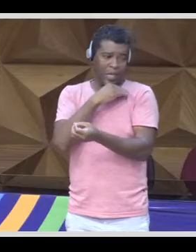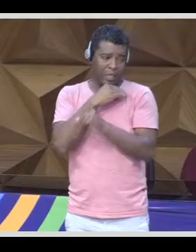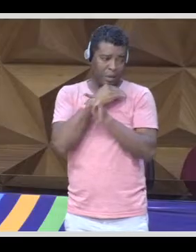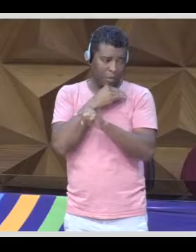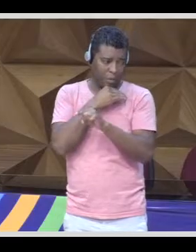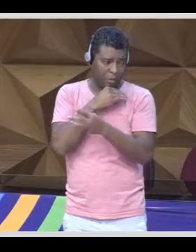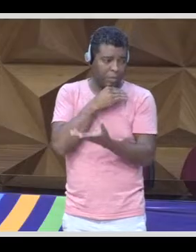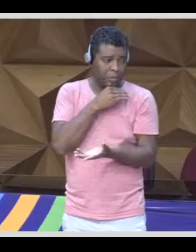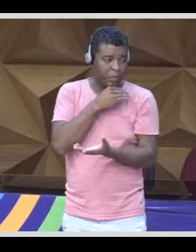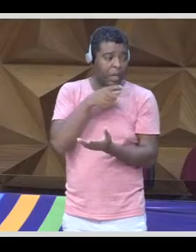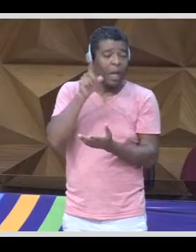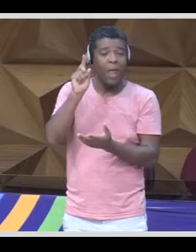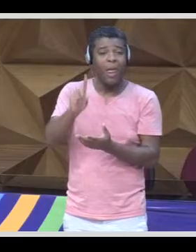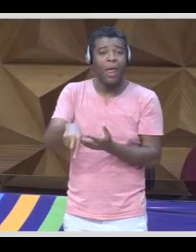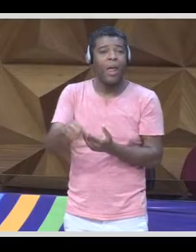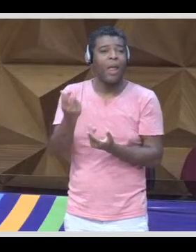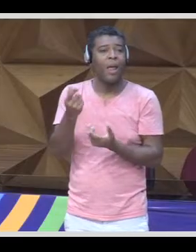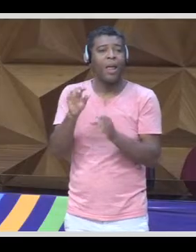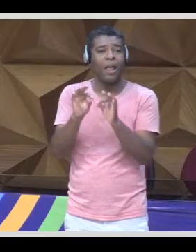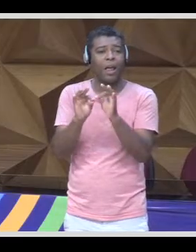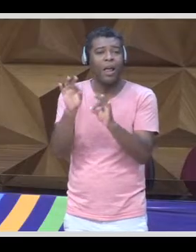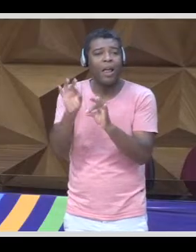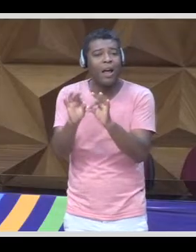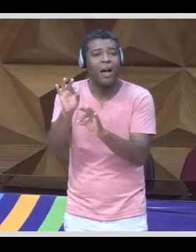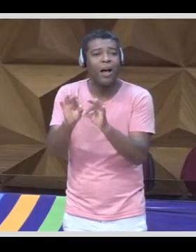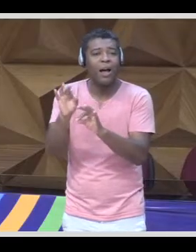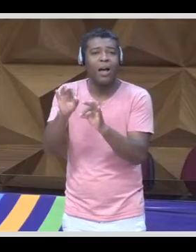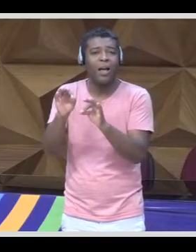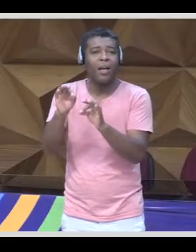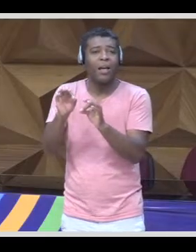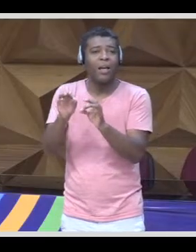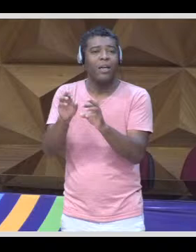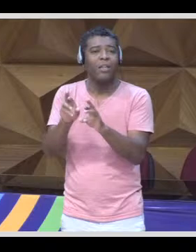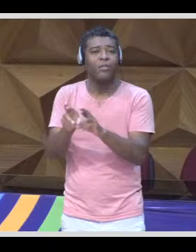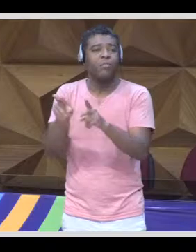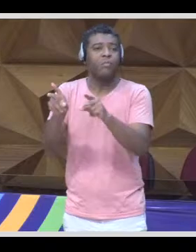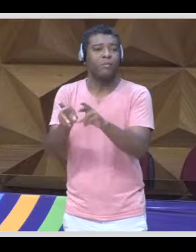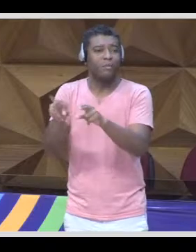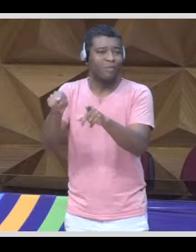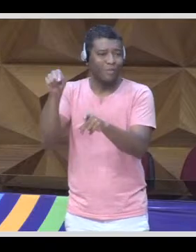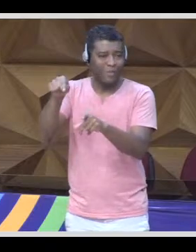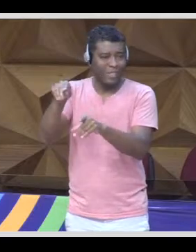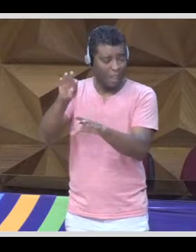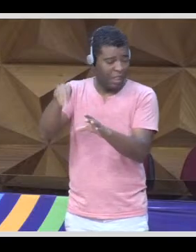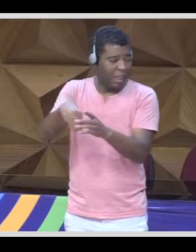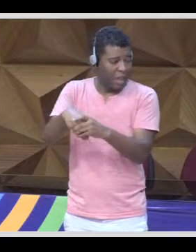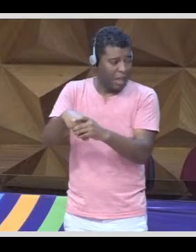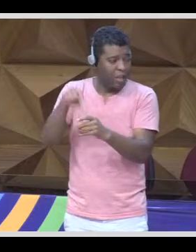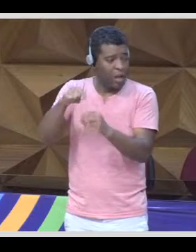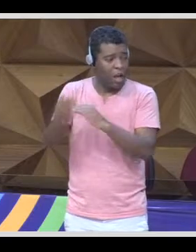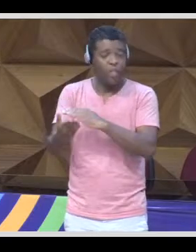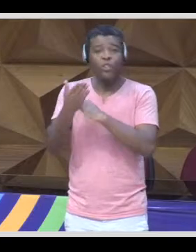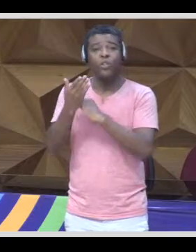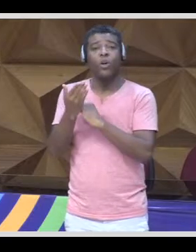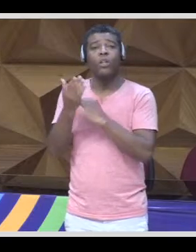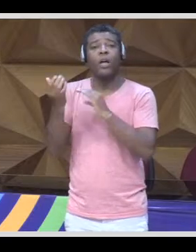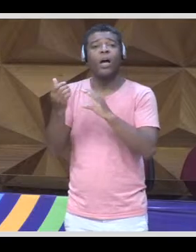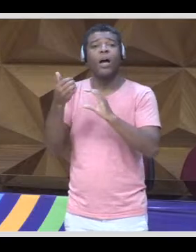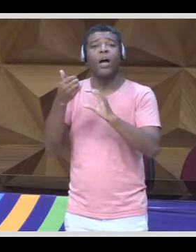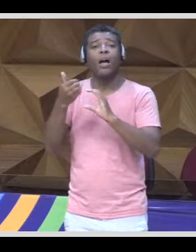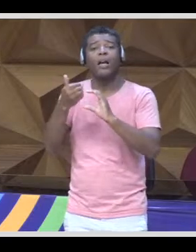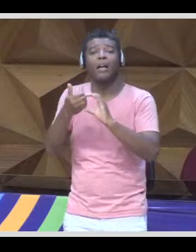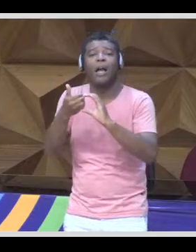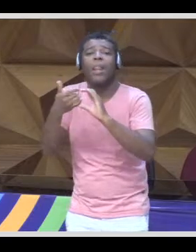metric of, to characterize a network property. It has to do with how good the